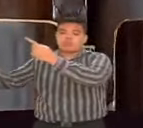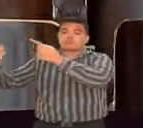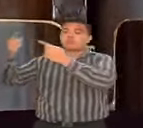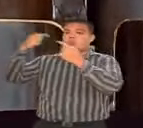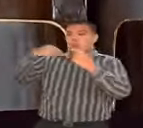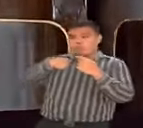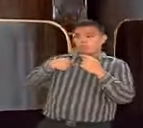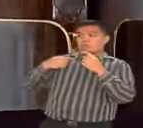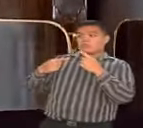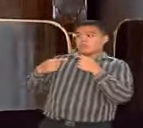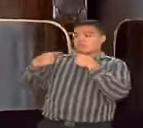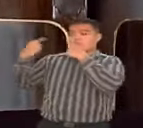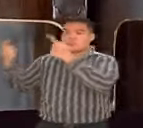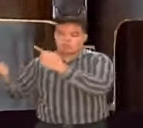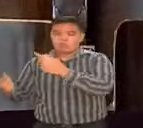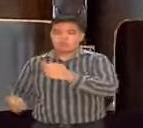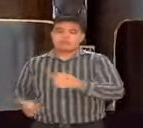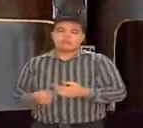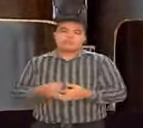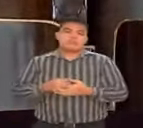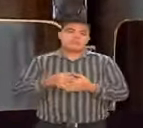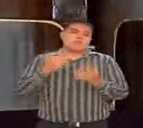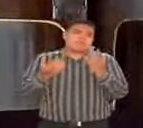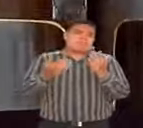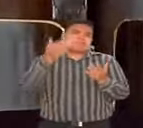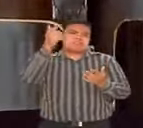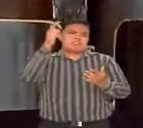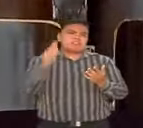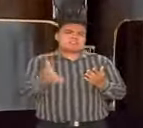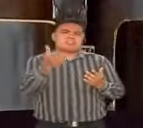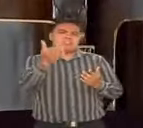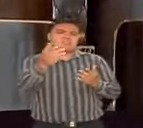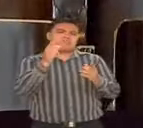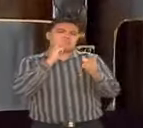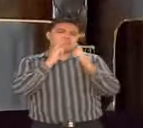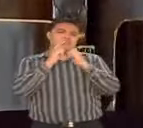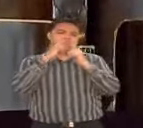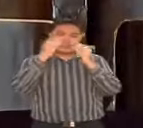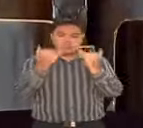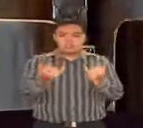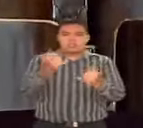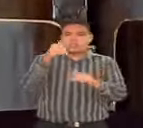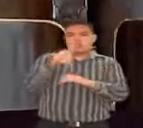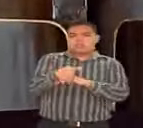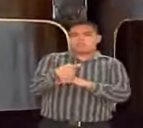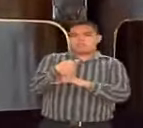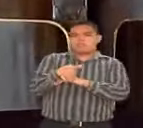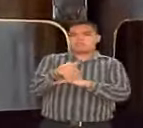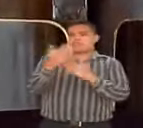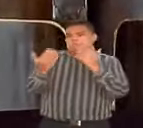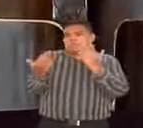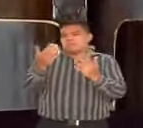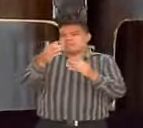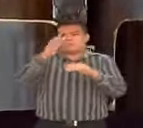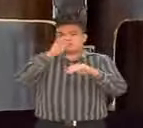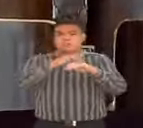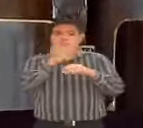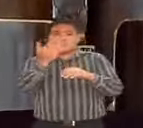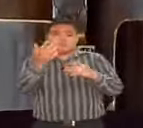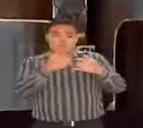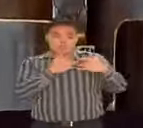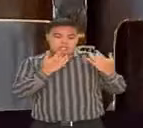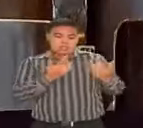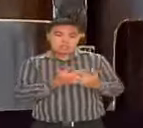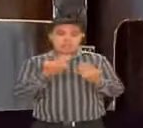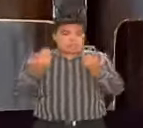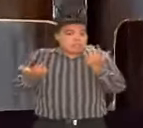go. Amen? Maybe God is speaking to you tonight. Maybe God is touching your heart tonight. Maybe God